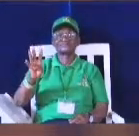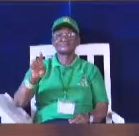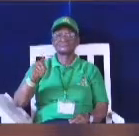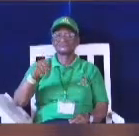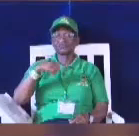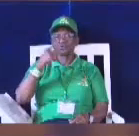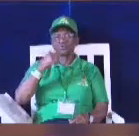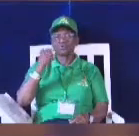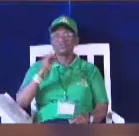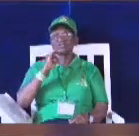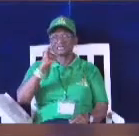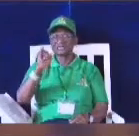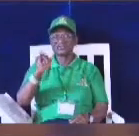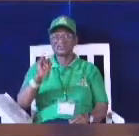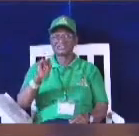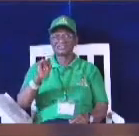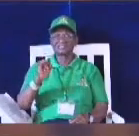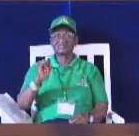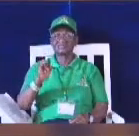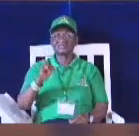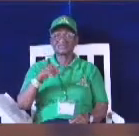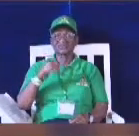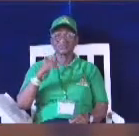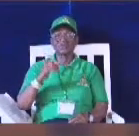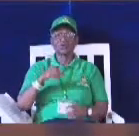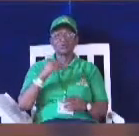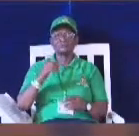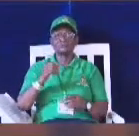who his own self